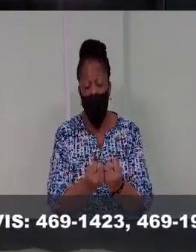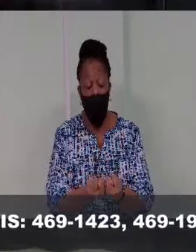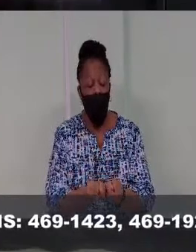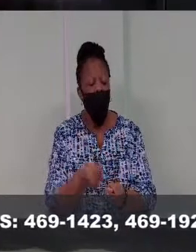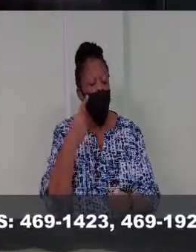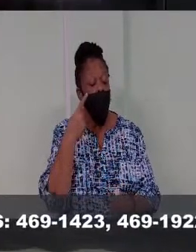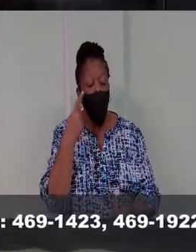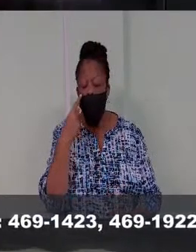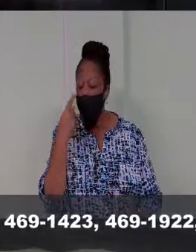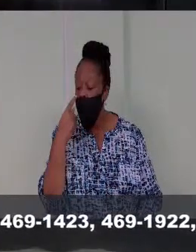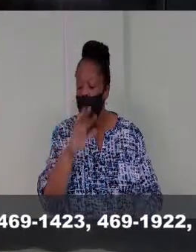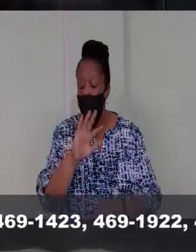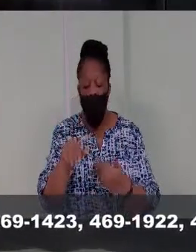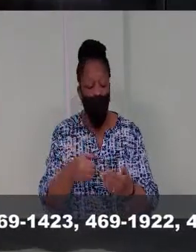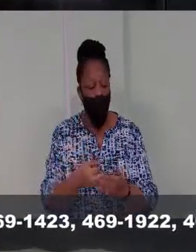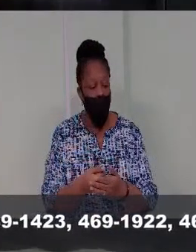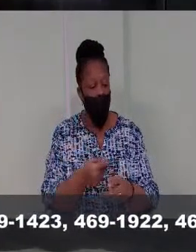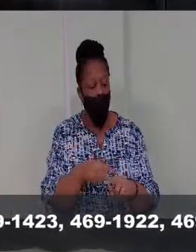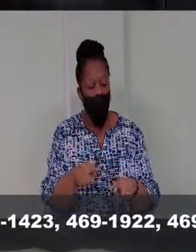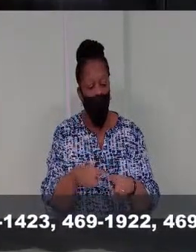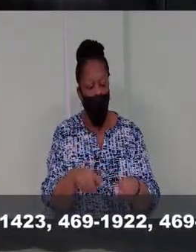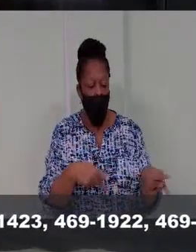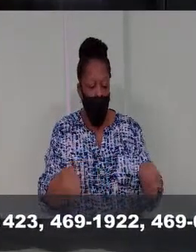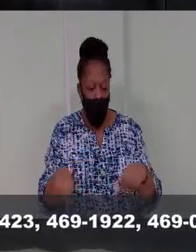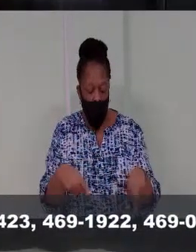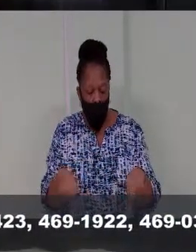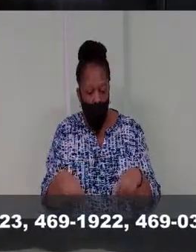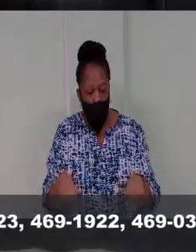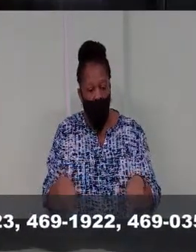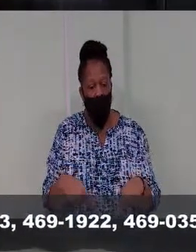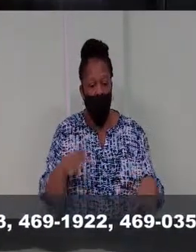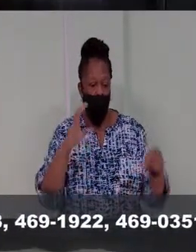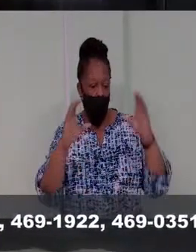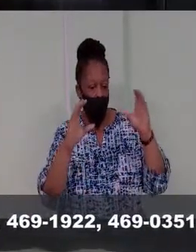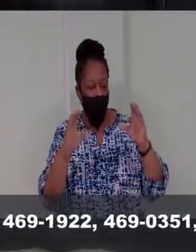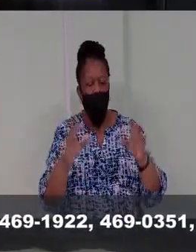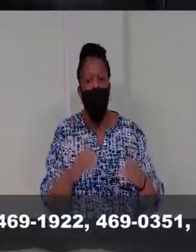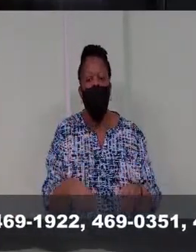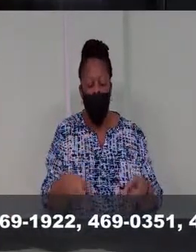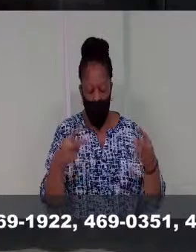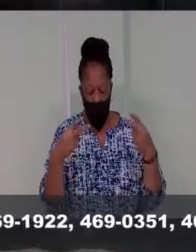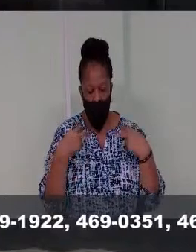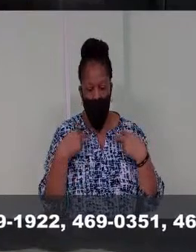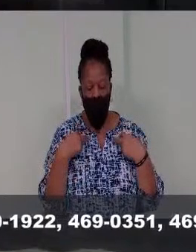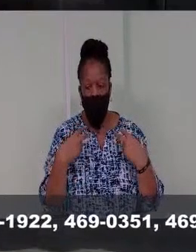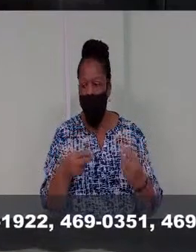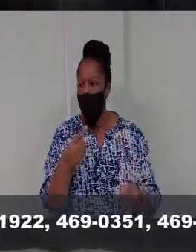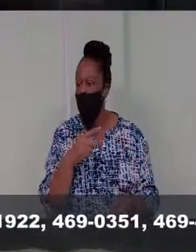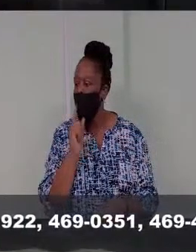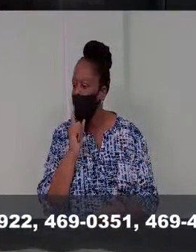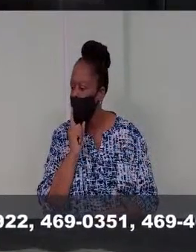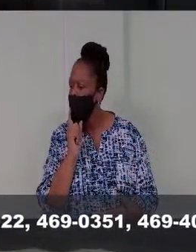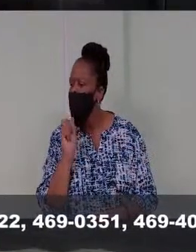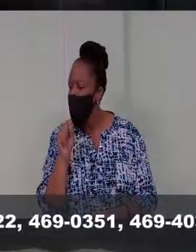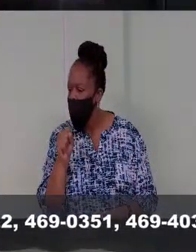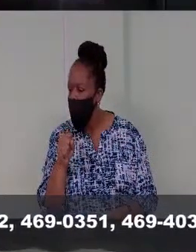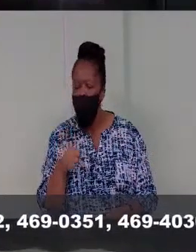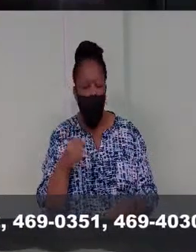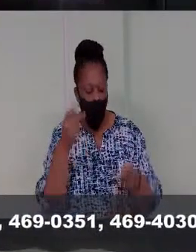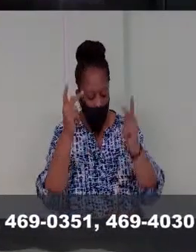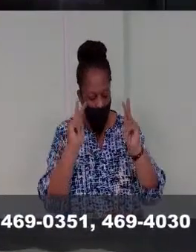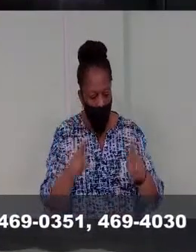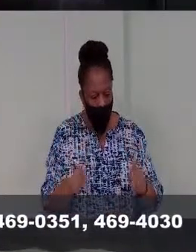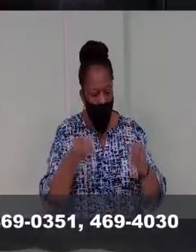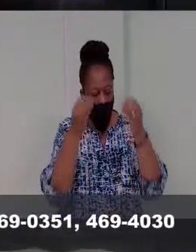all social events to ensure that these events have the necessary approvals from the Commissioner of